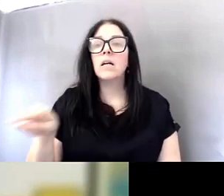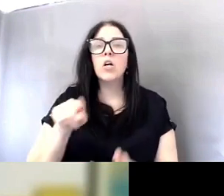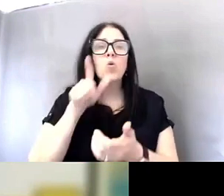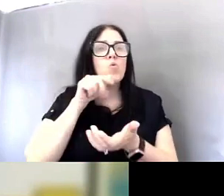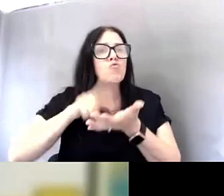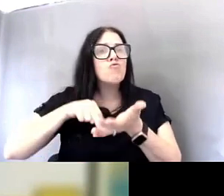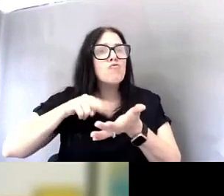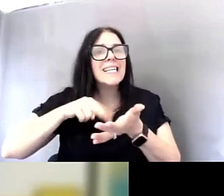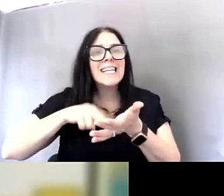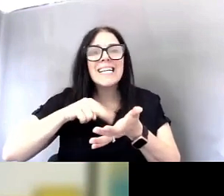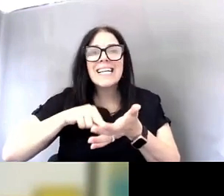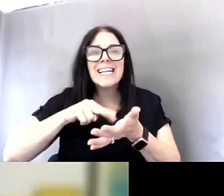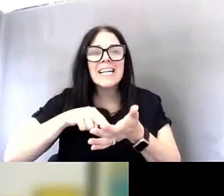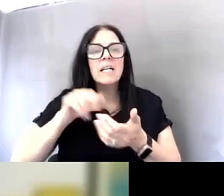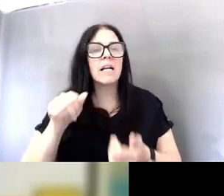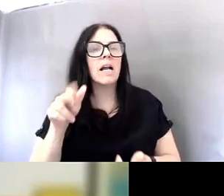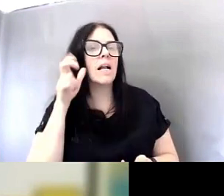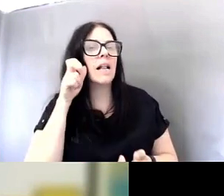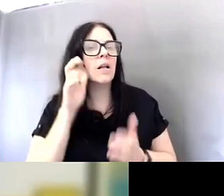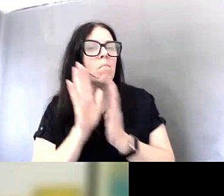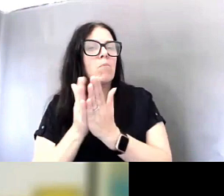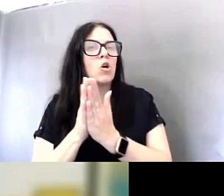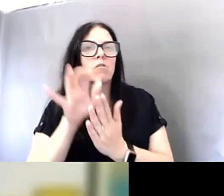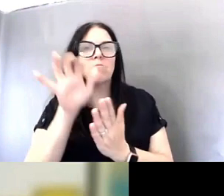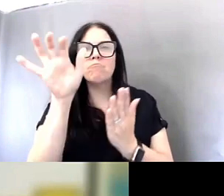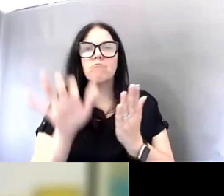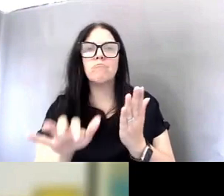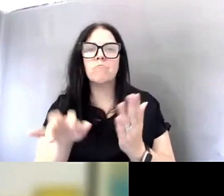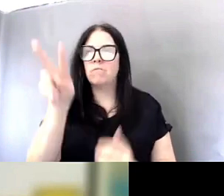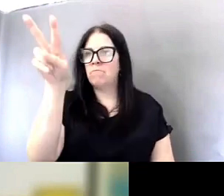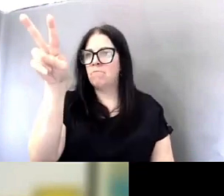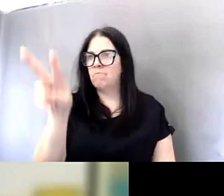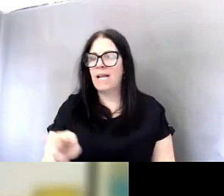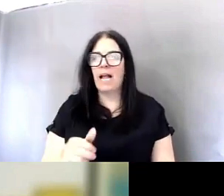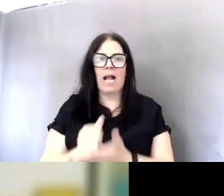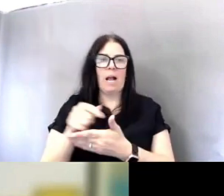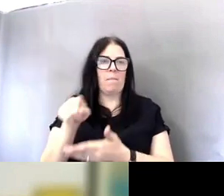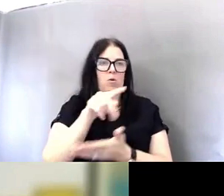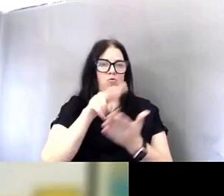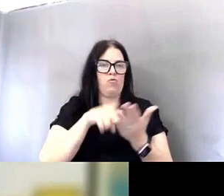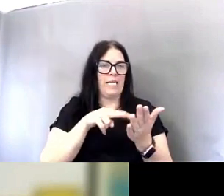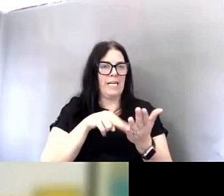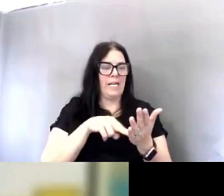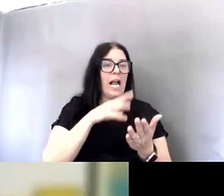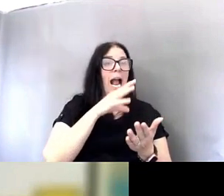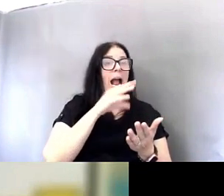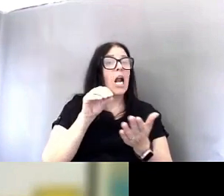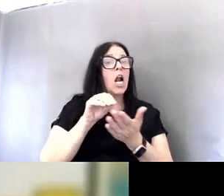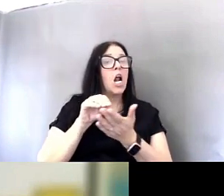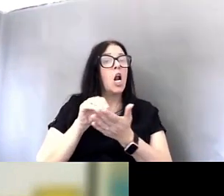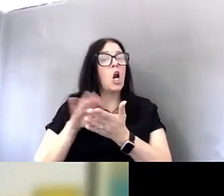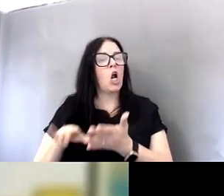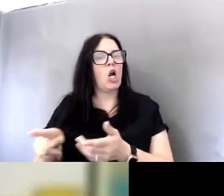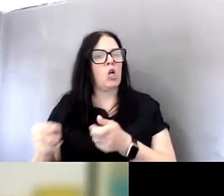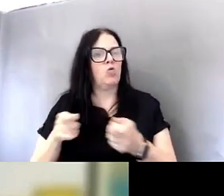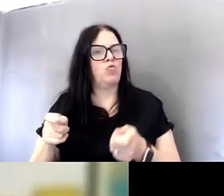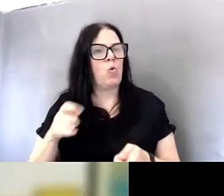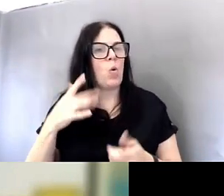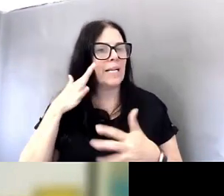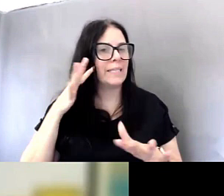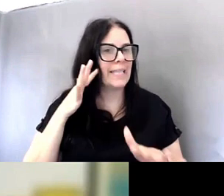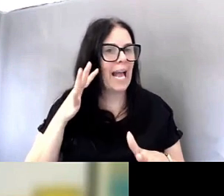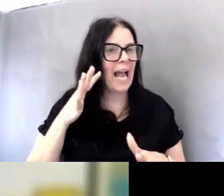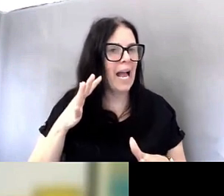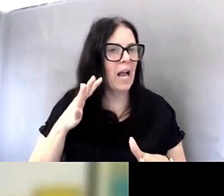and literacy. So the text is on the screen and the learner controls the audio. So it's read